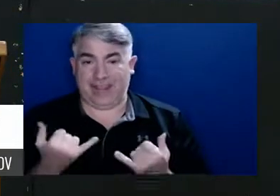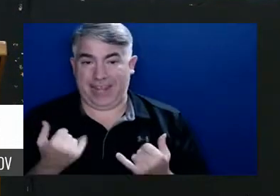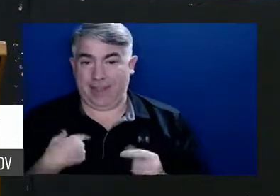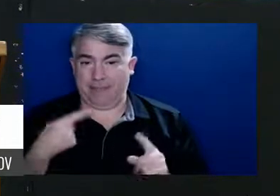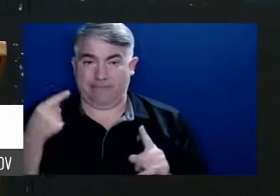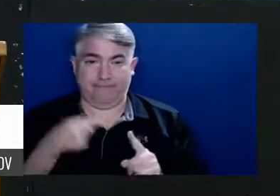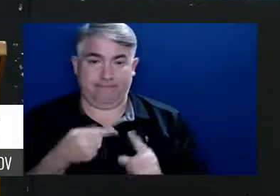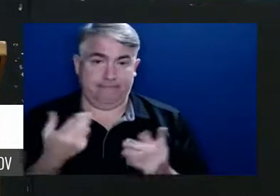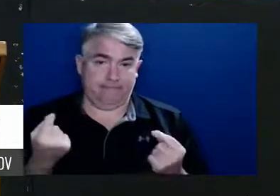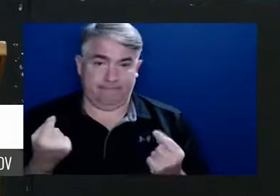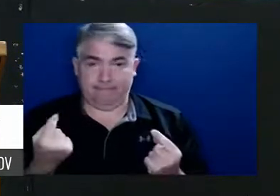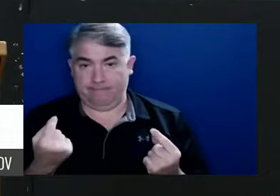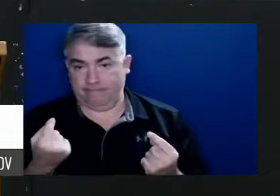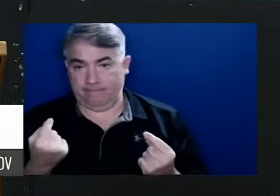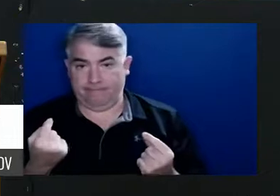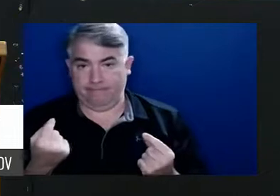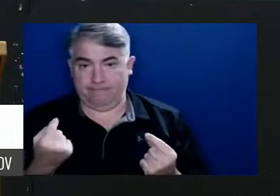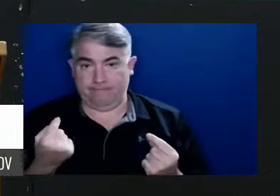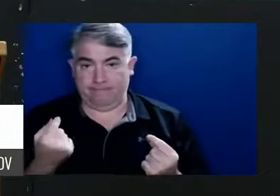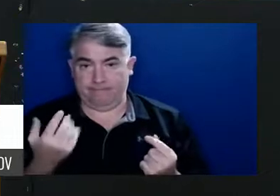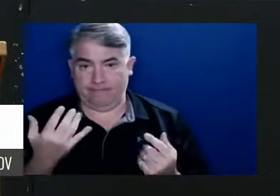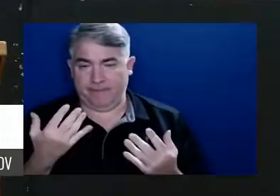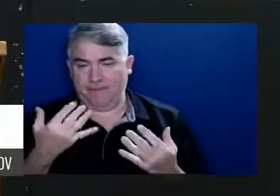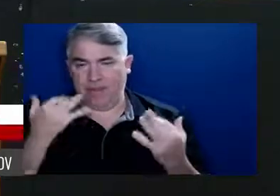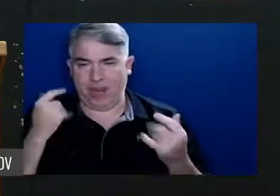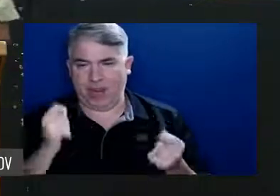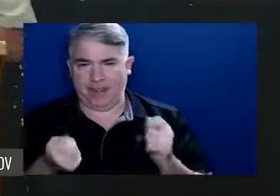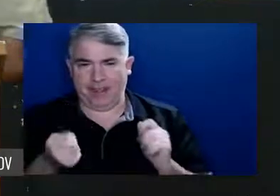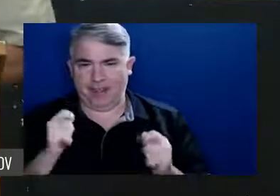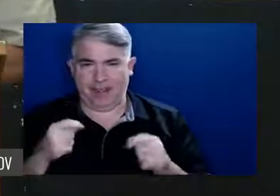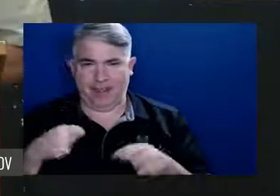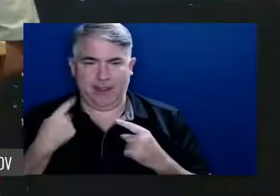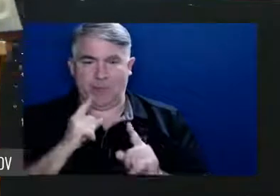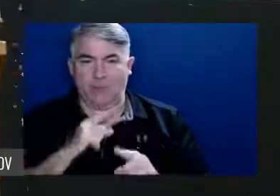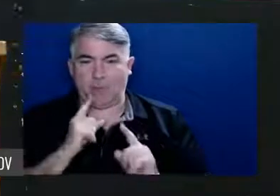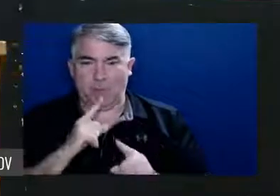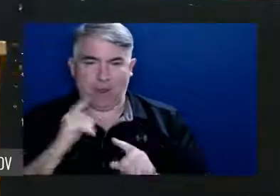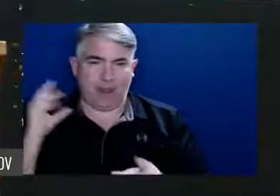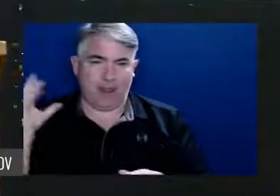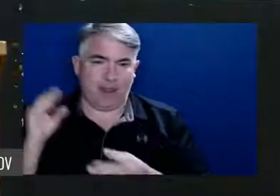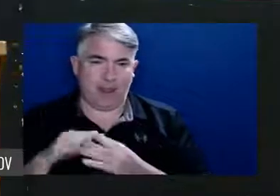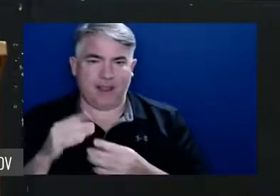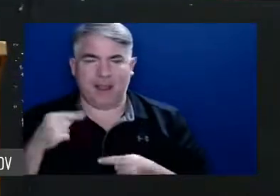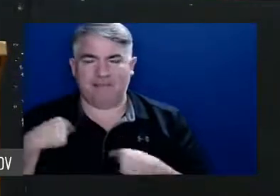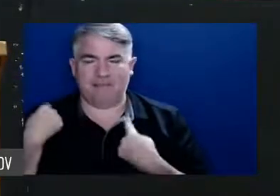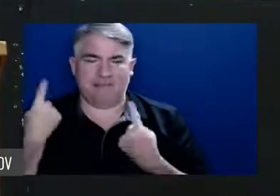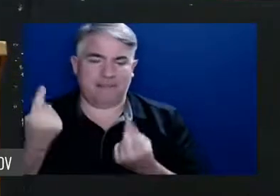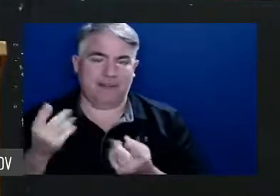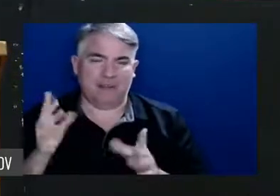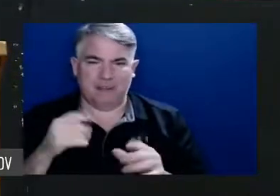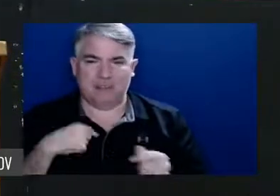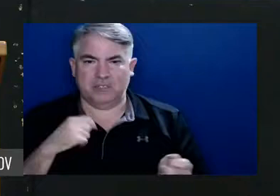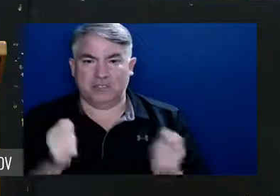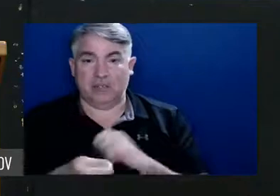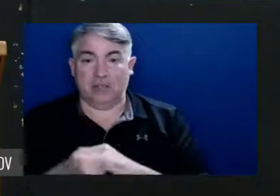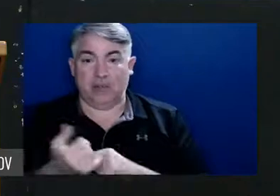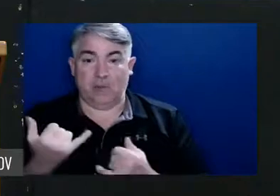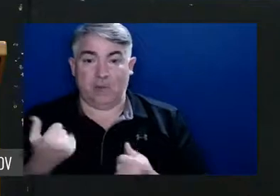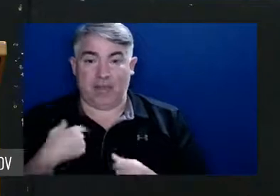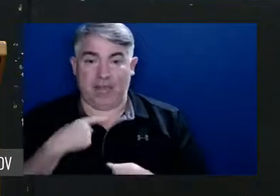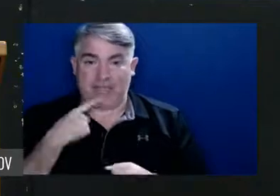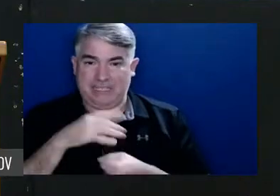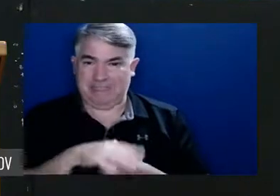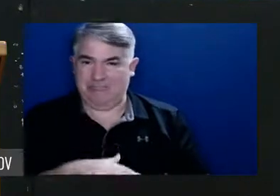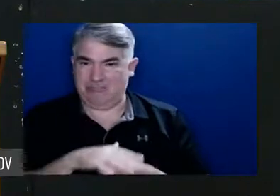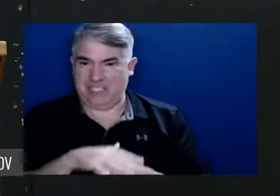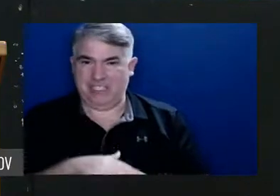friendly amendment to my report from a couple of nights ago. I had said as we look at suppression repair and